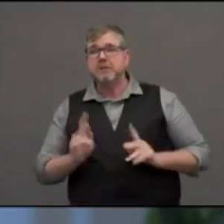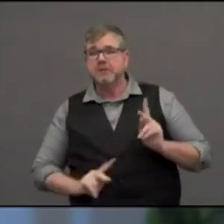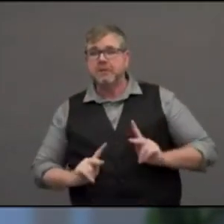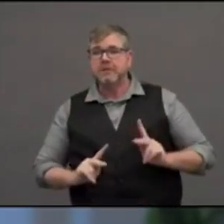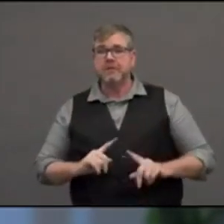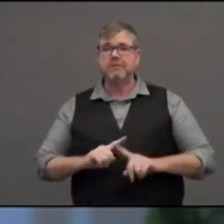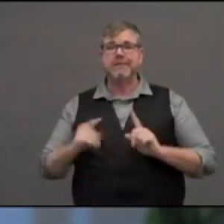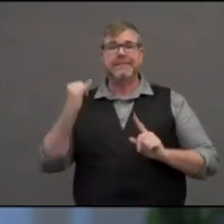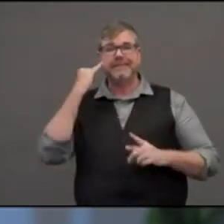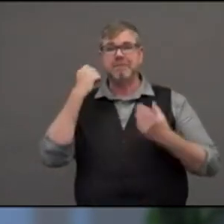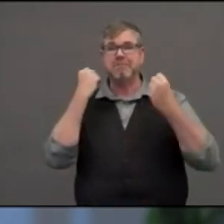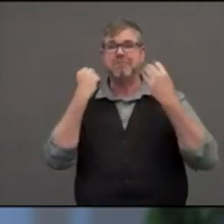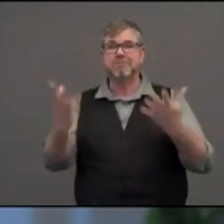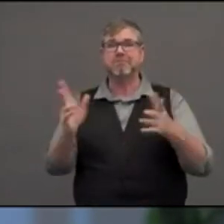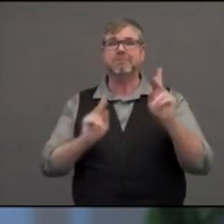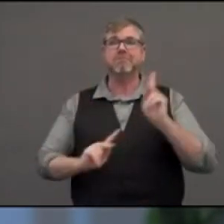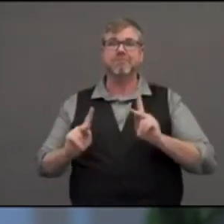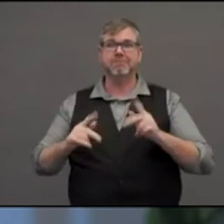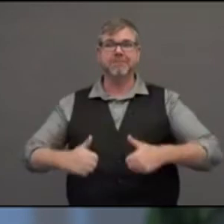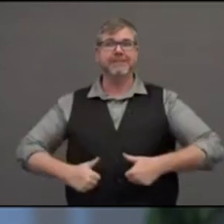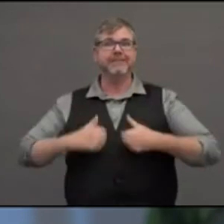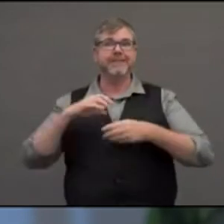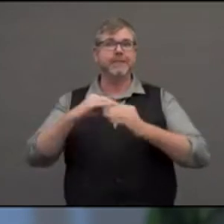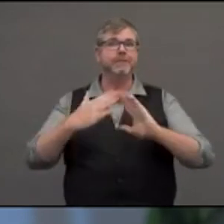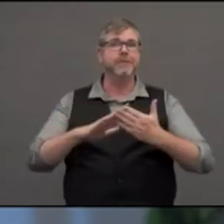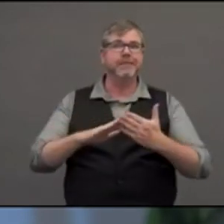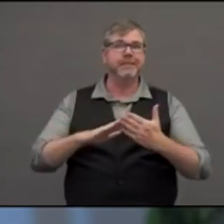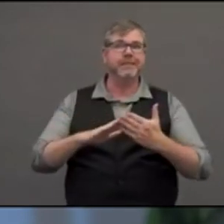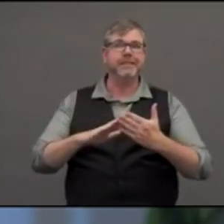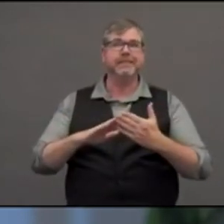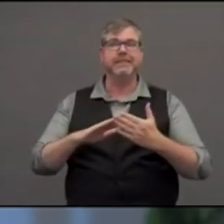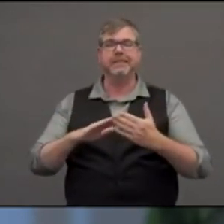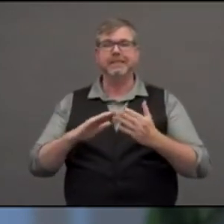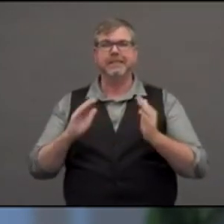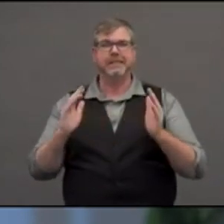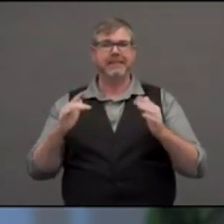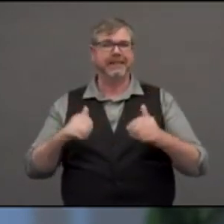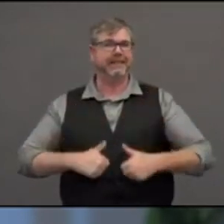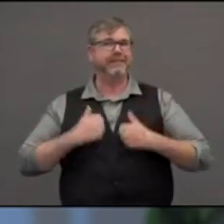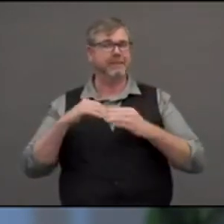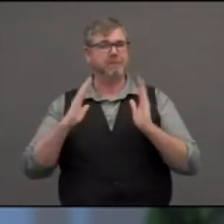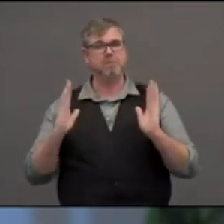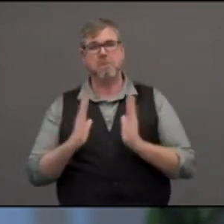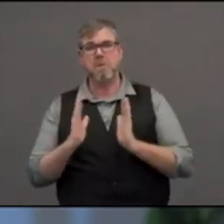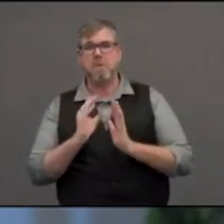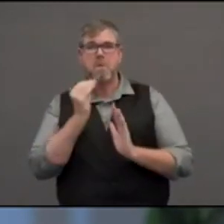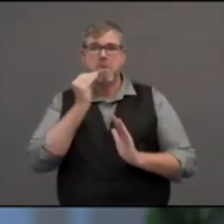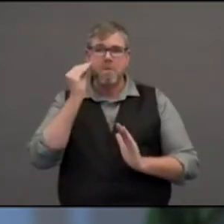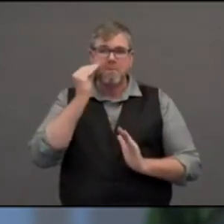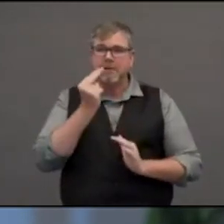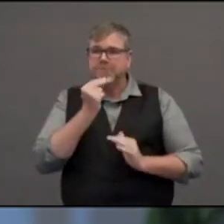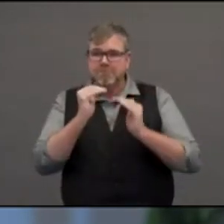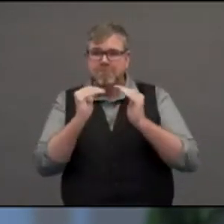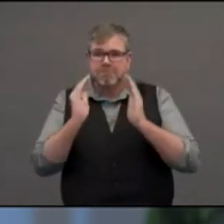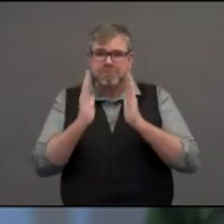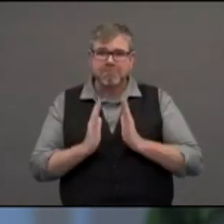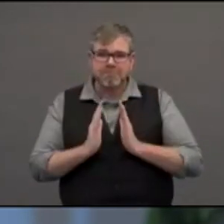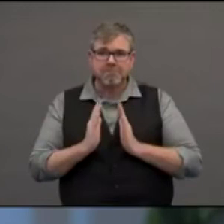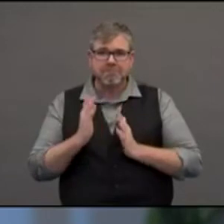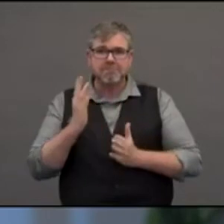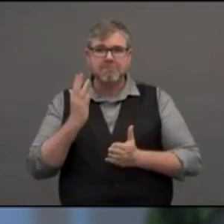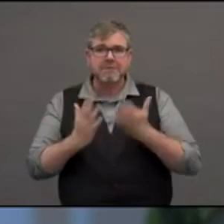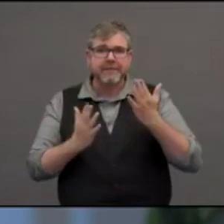and neighborhoods where the families are living in very small quarters. Maybe there's an extended family, maybe there's more